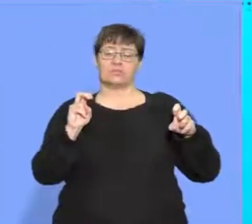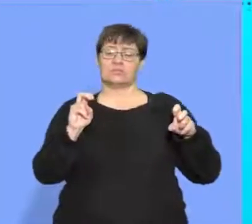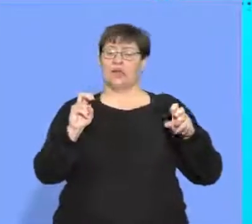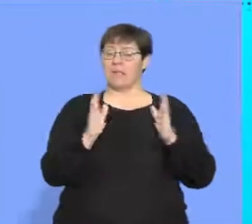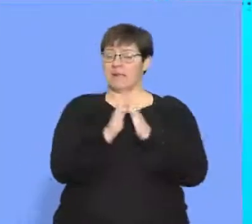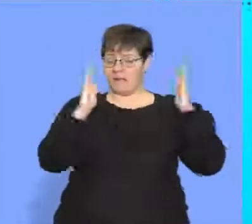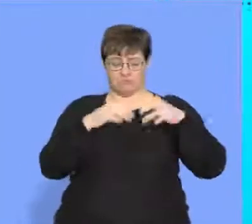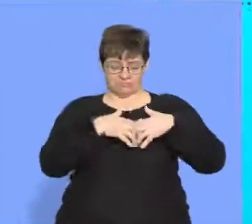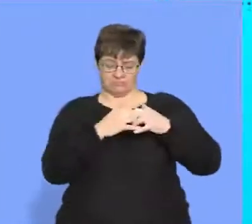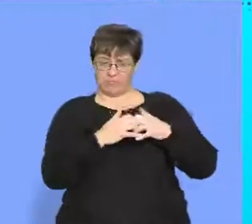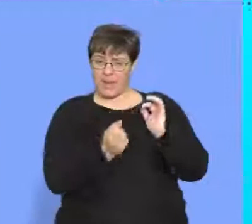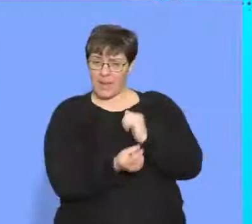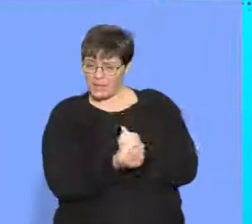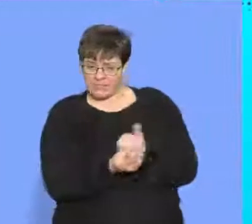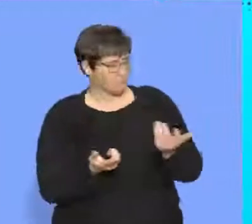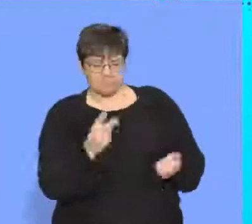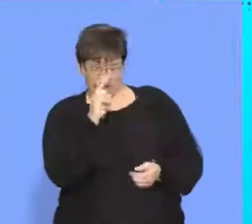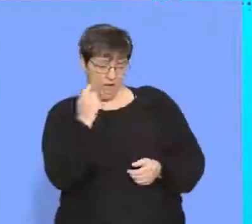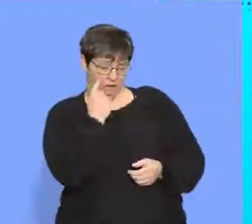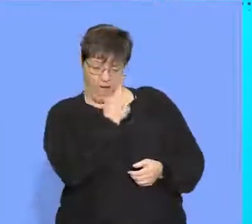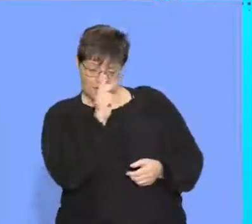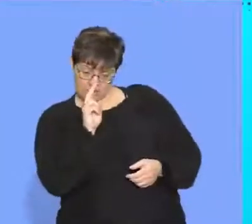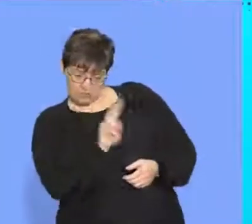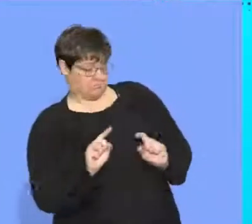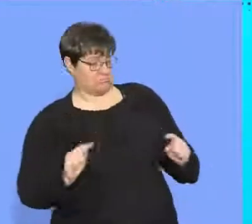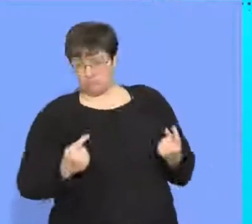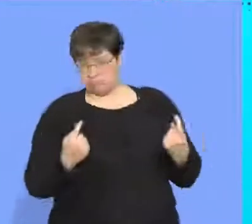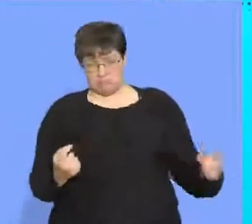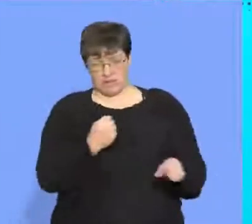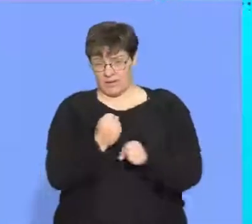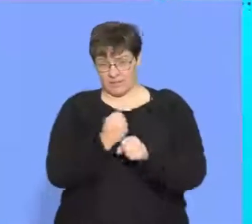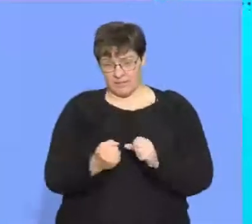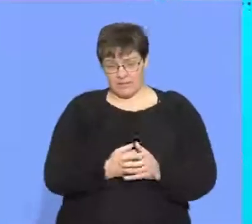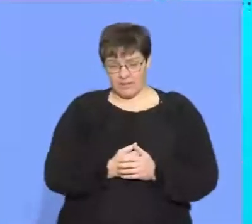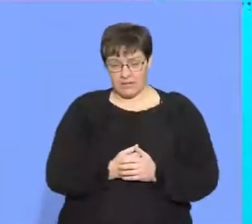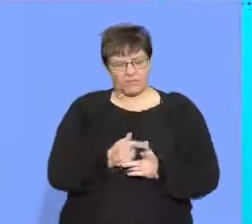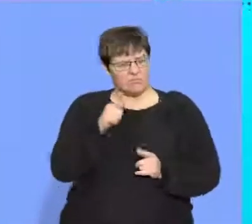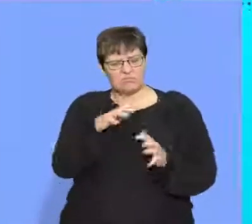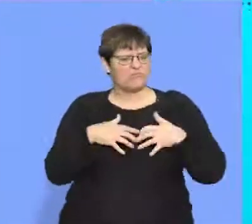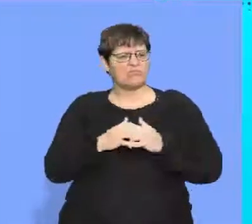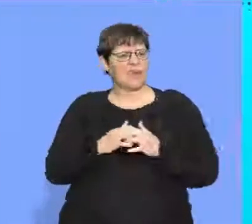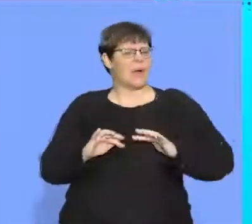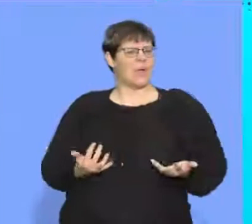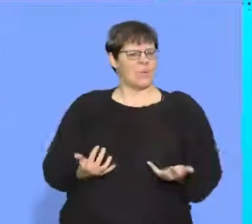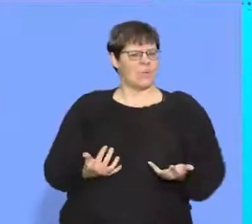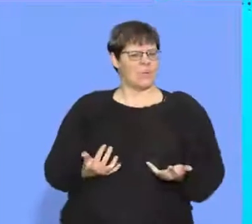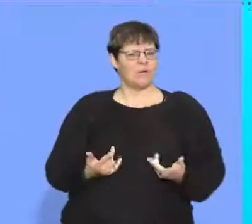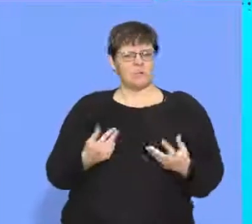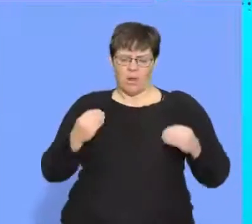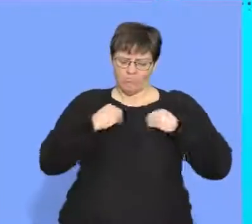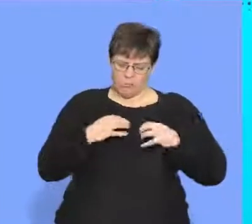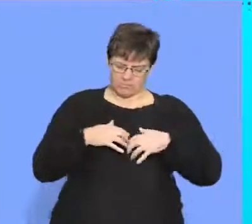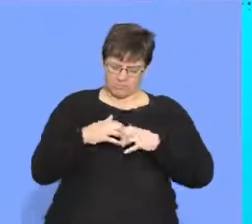radiation being made? The answer is no, not at least with your naked eye. So how does it form